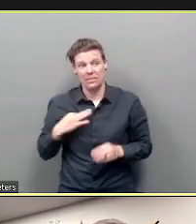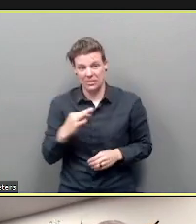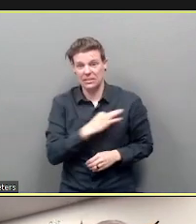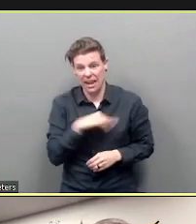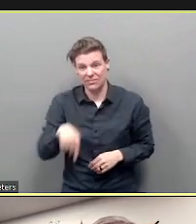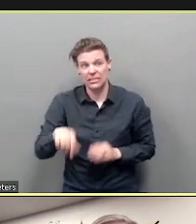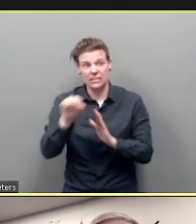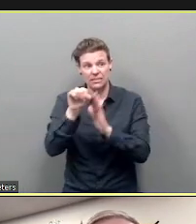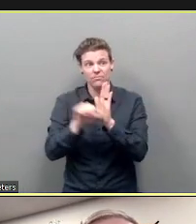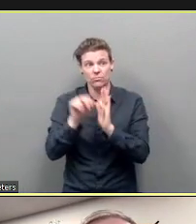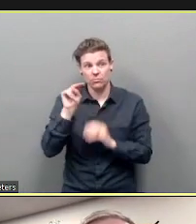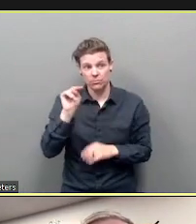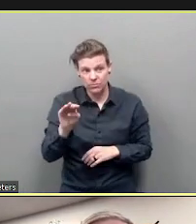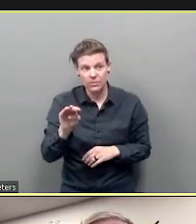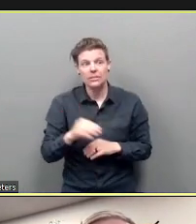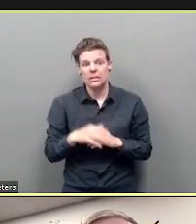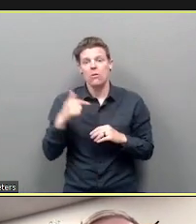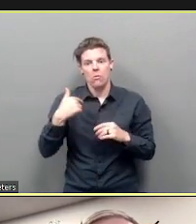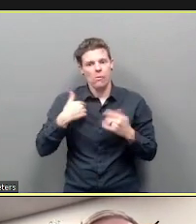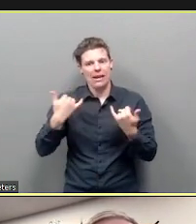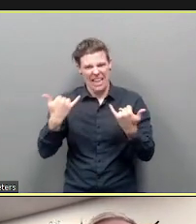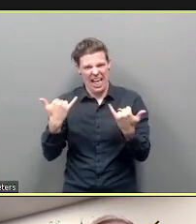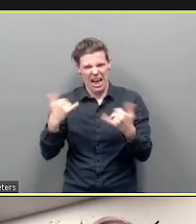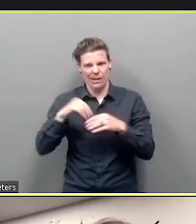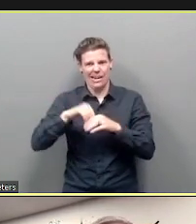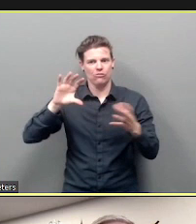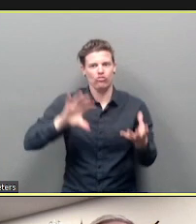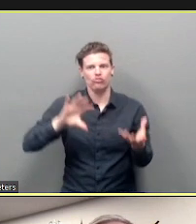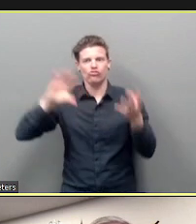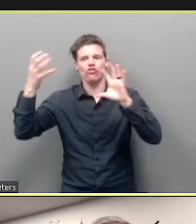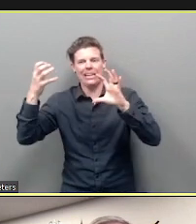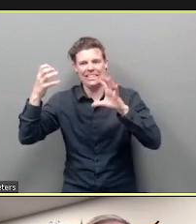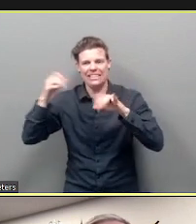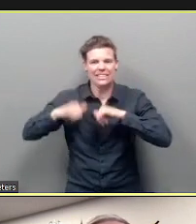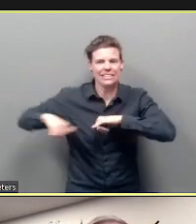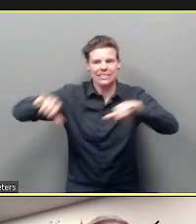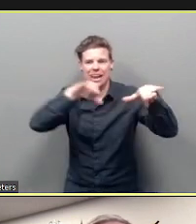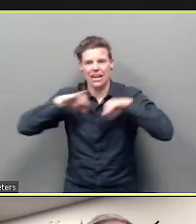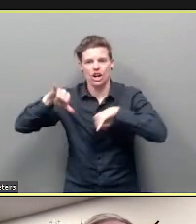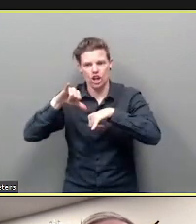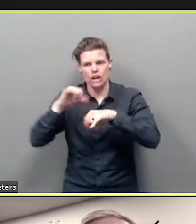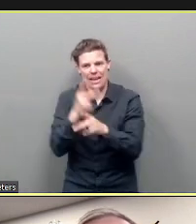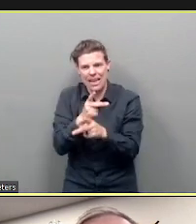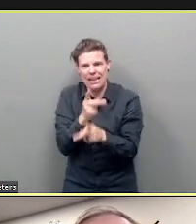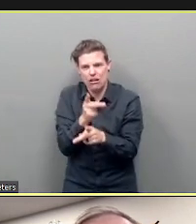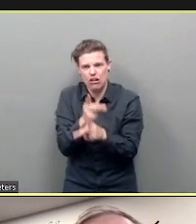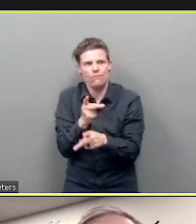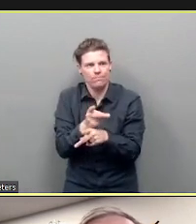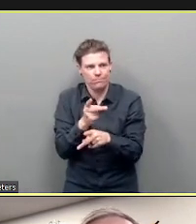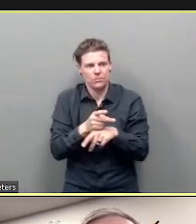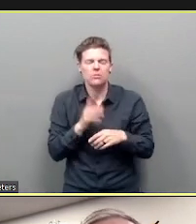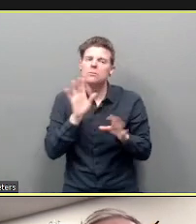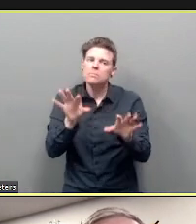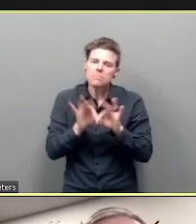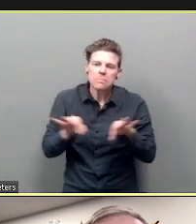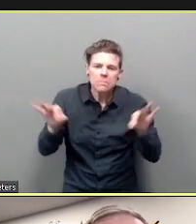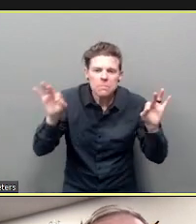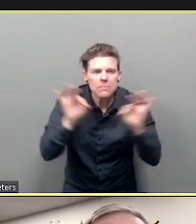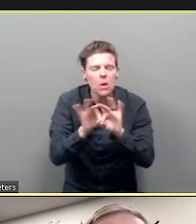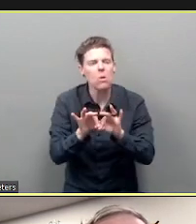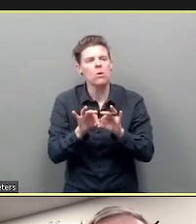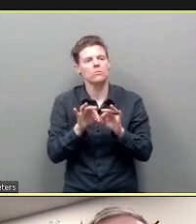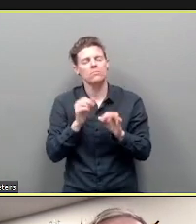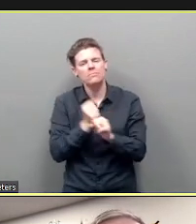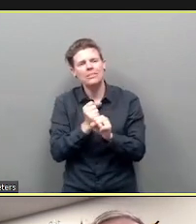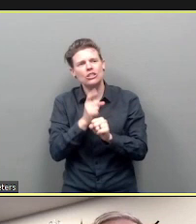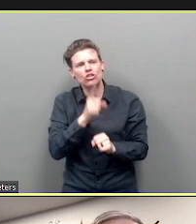try to make some way of ensuring that everybody gets as much care as everybody